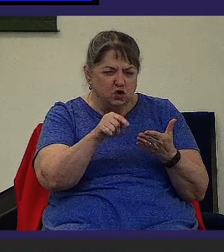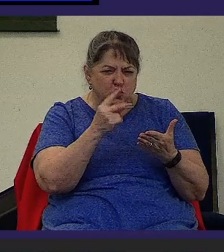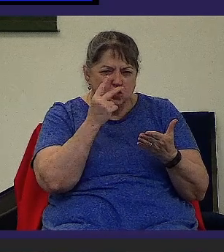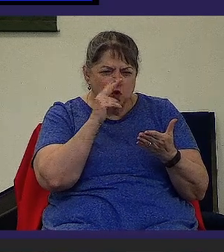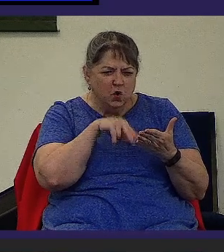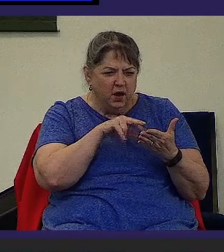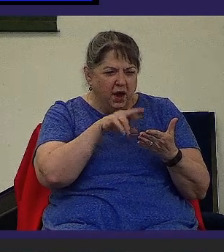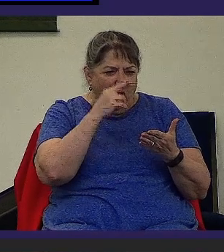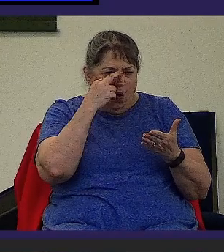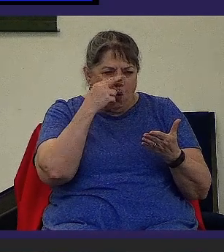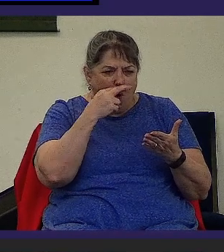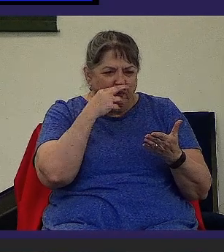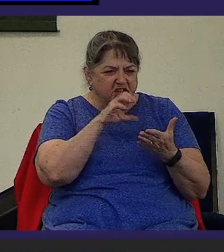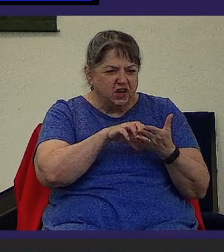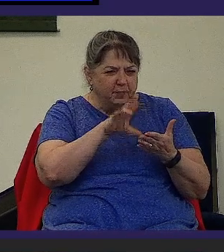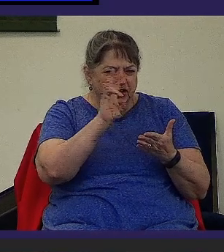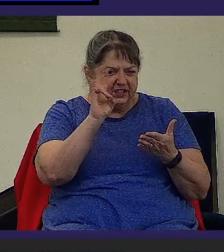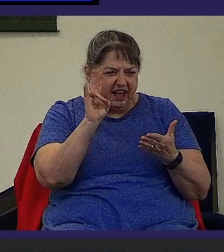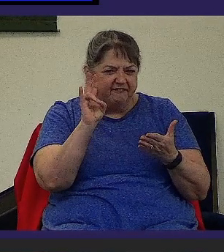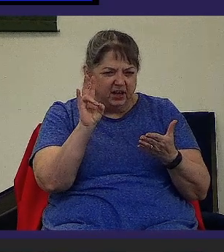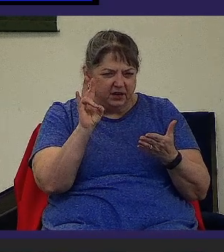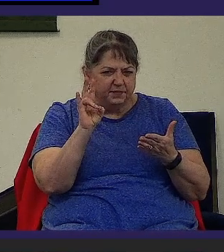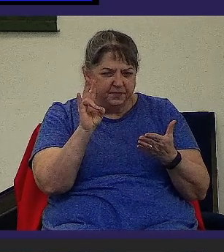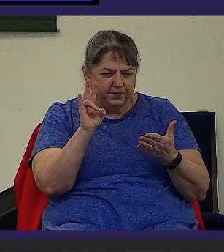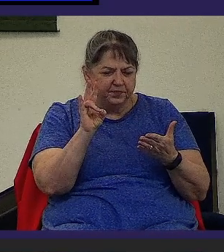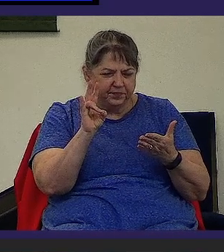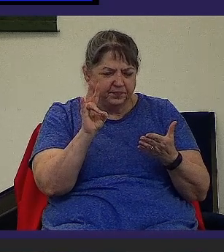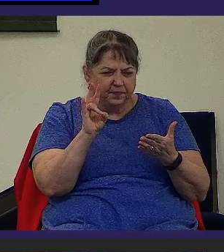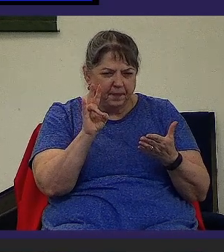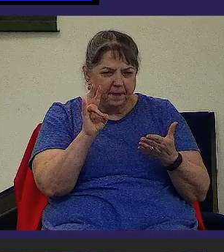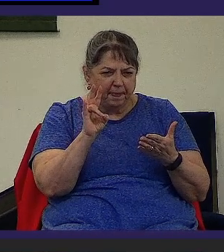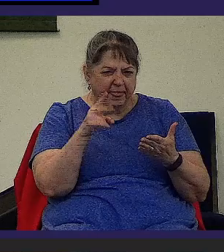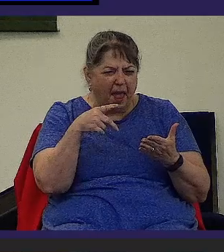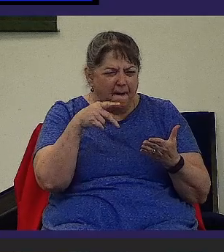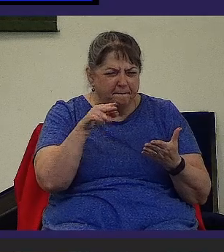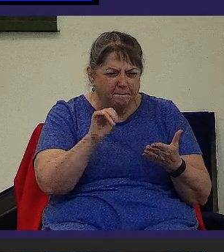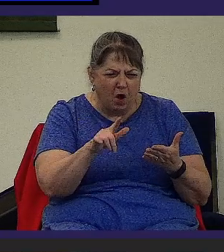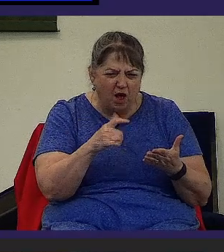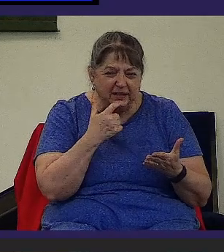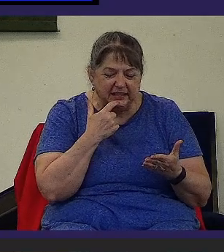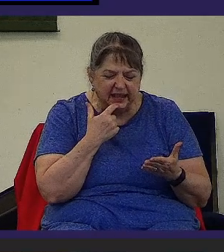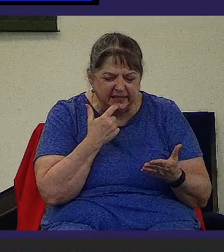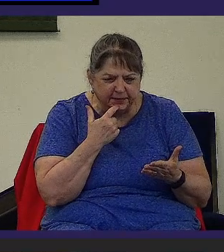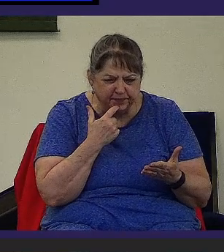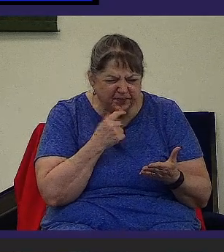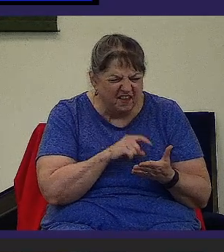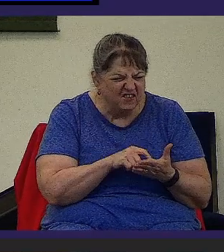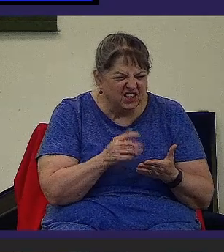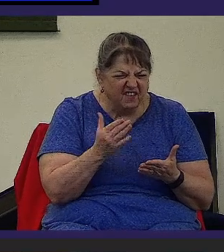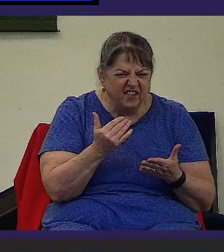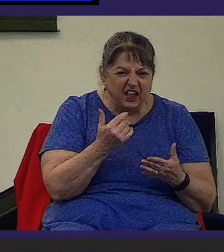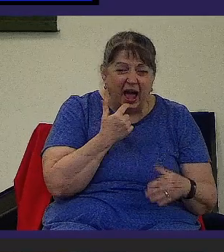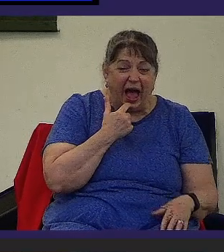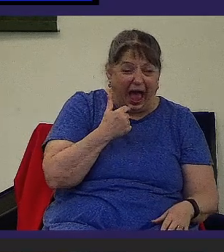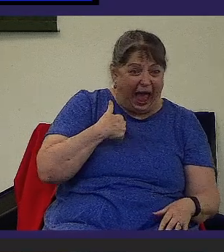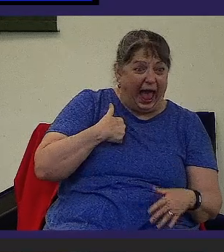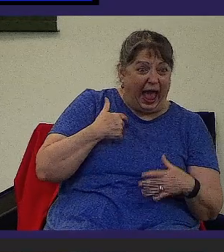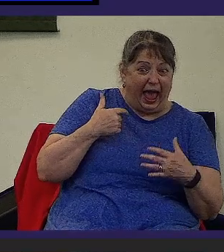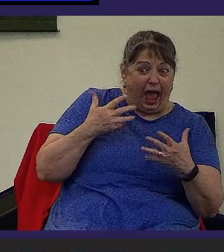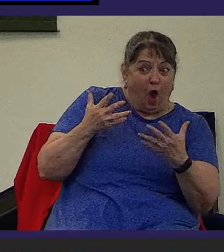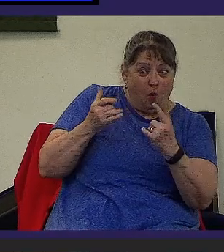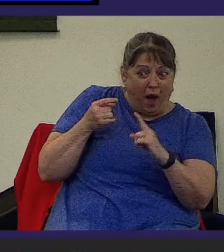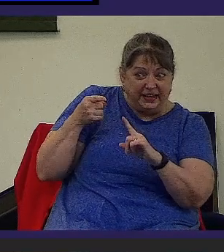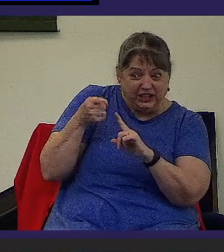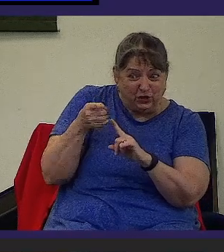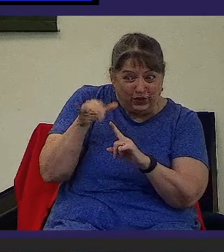romans chapter 7 paul it and i'm a paraphrase but paraphrase but he basically says i know in verse 15 he says he says the things that i want